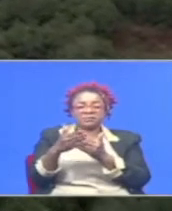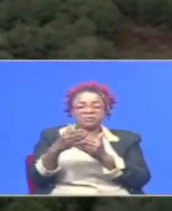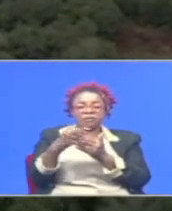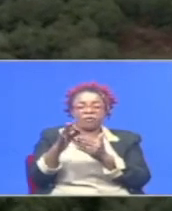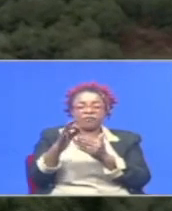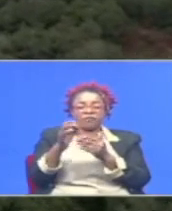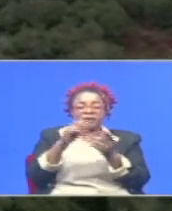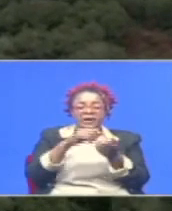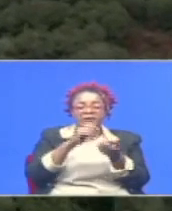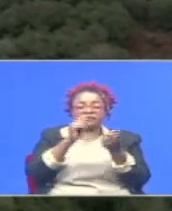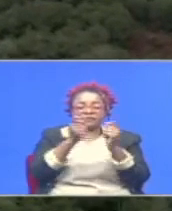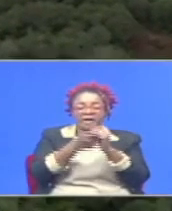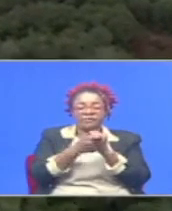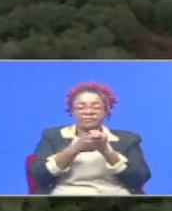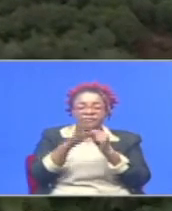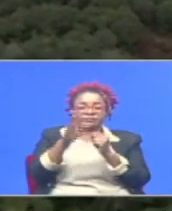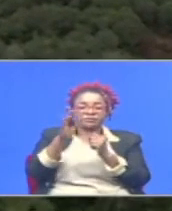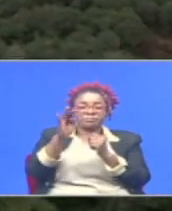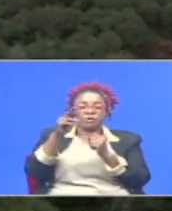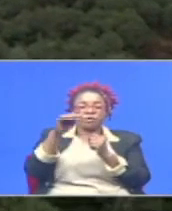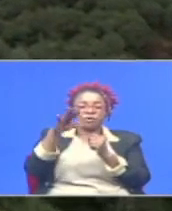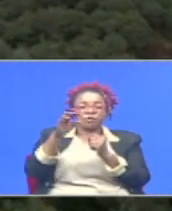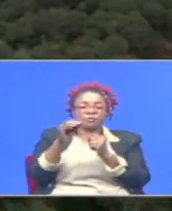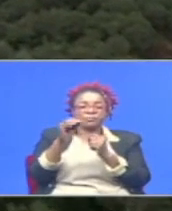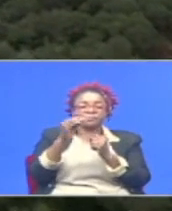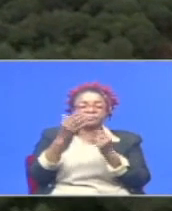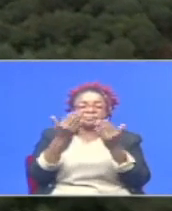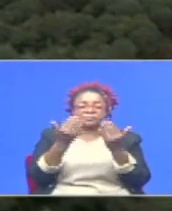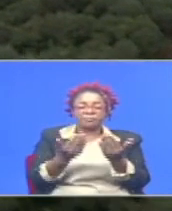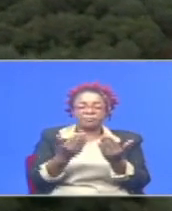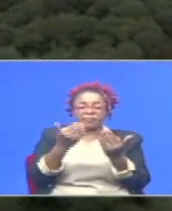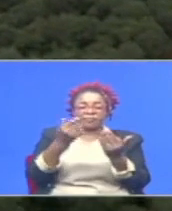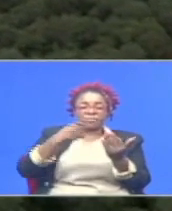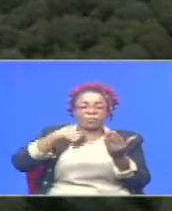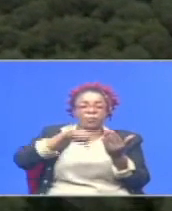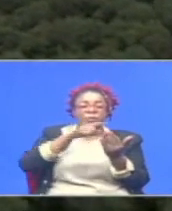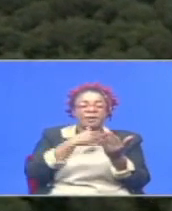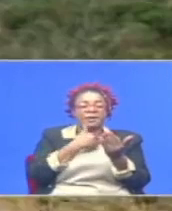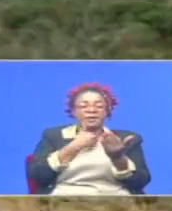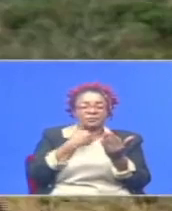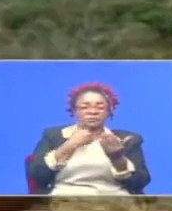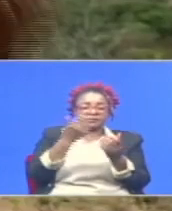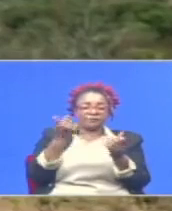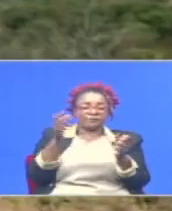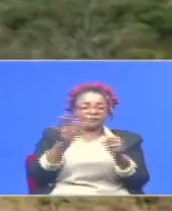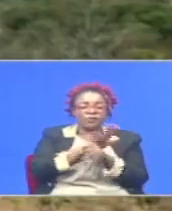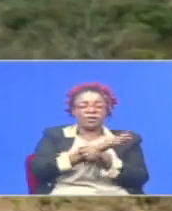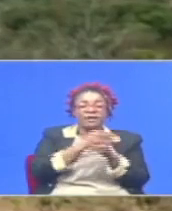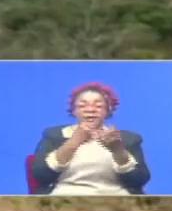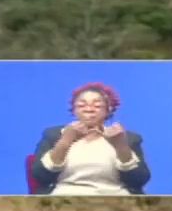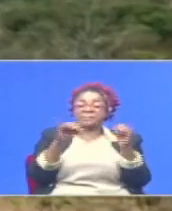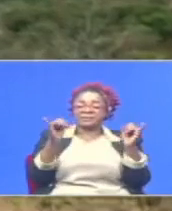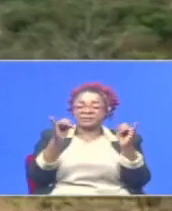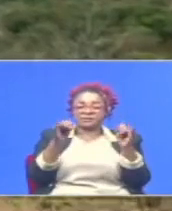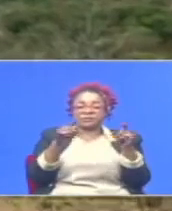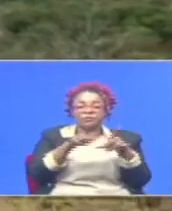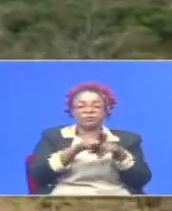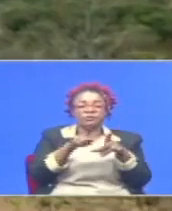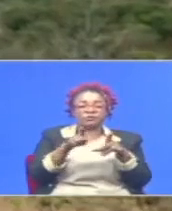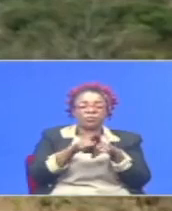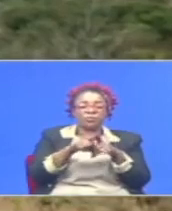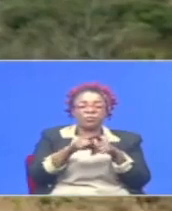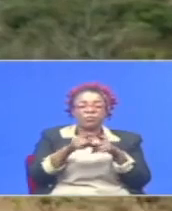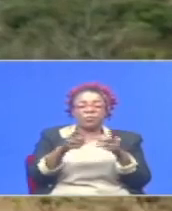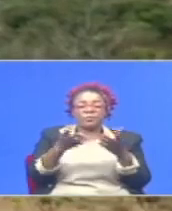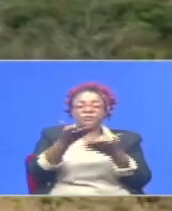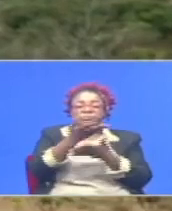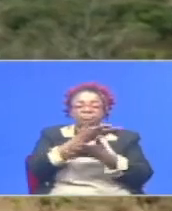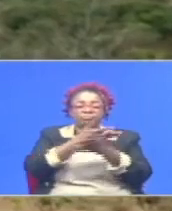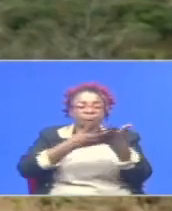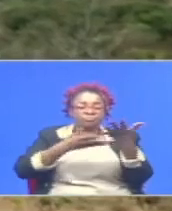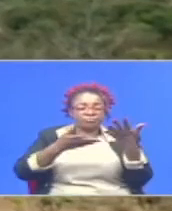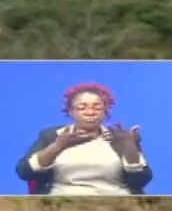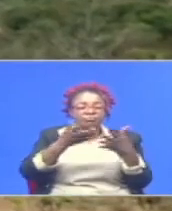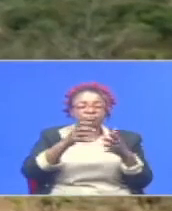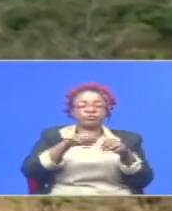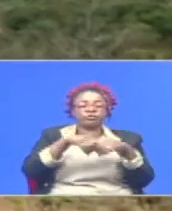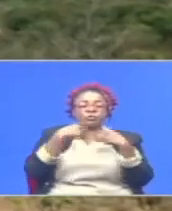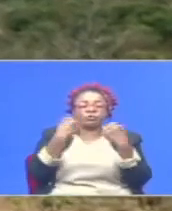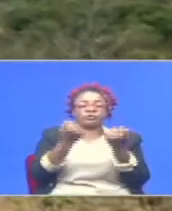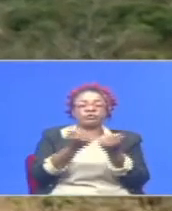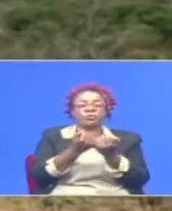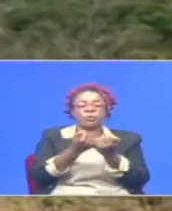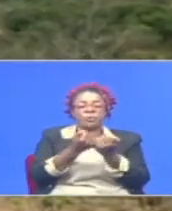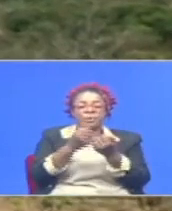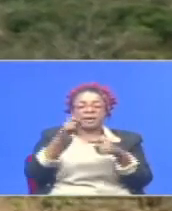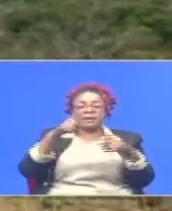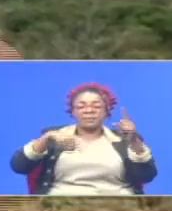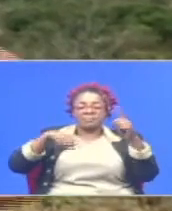rewilding of the bongo. We allow them now to exercise full independence and also to interact now, exercise their social